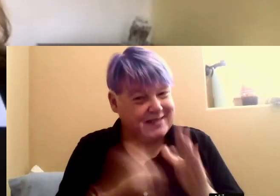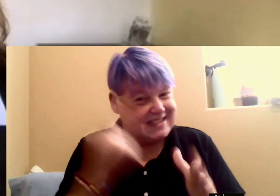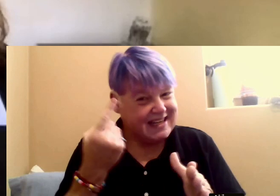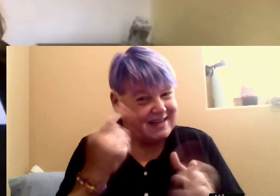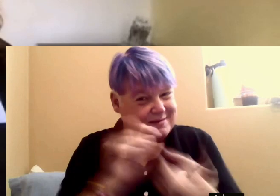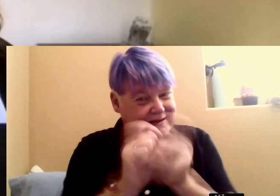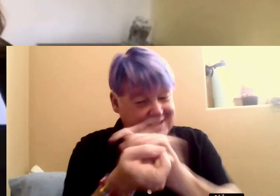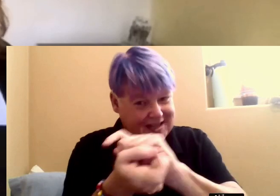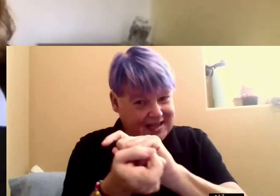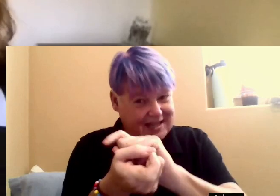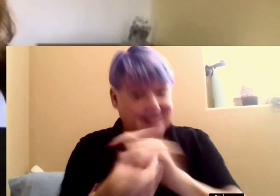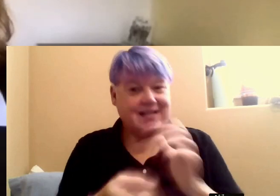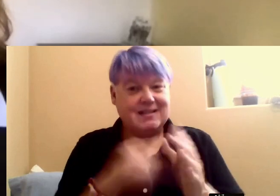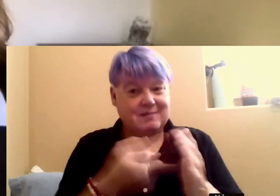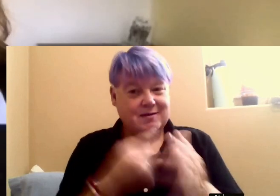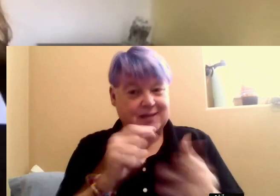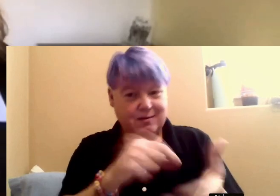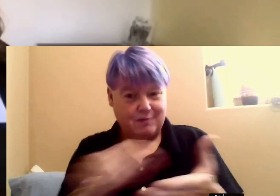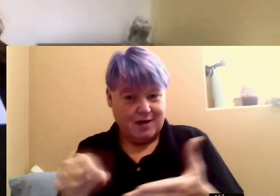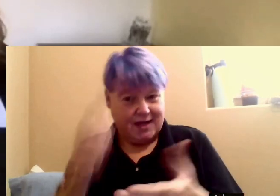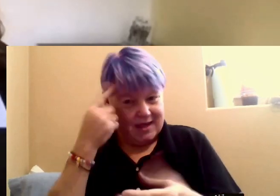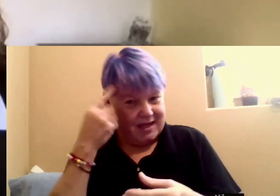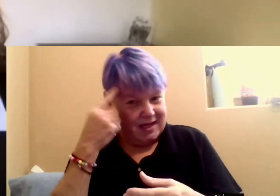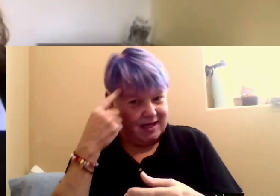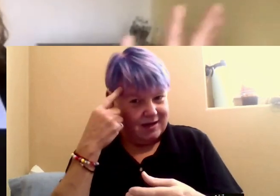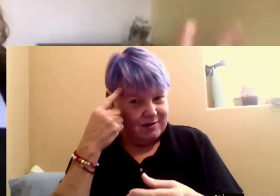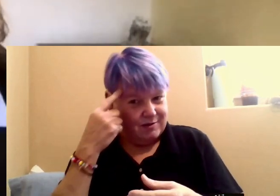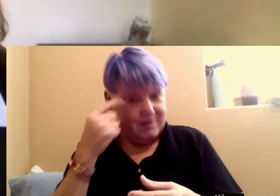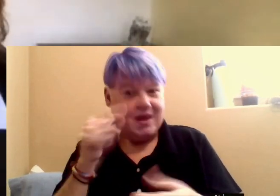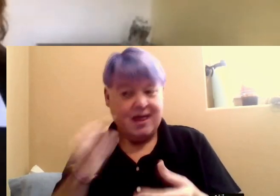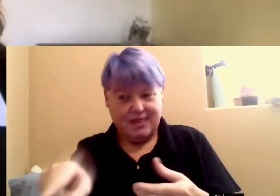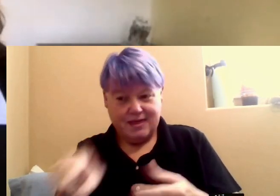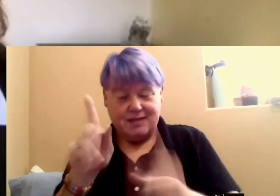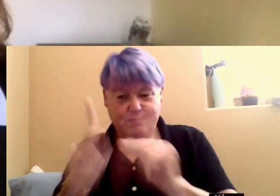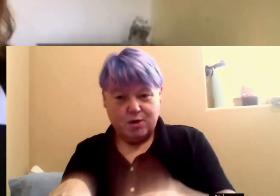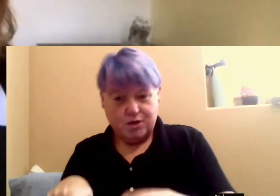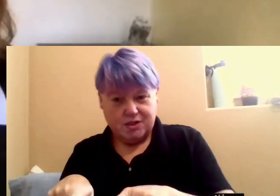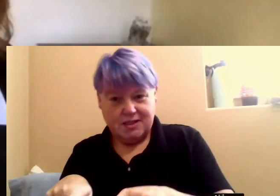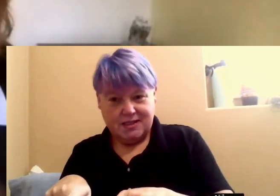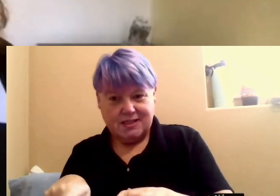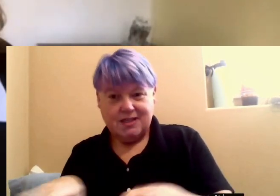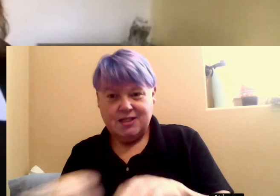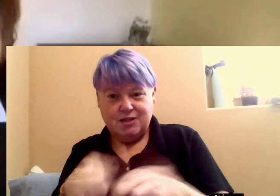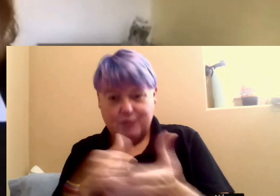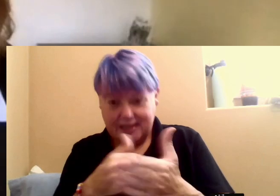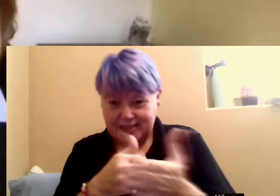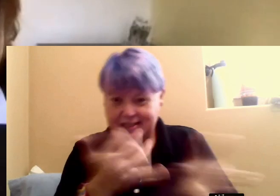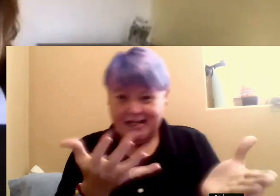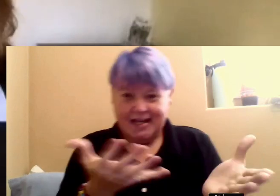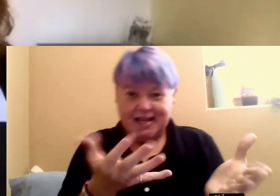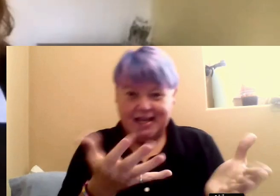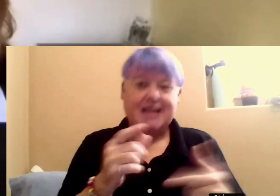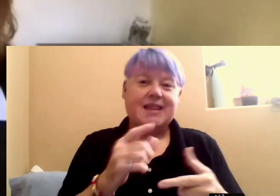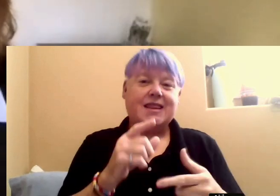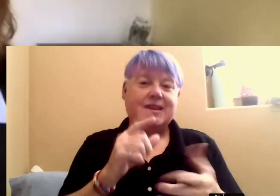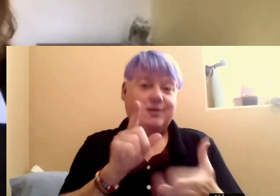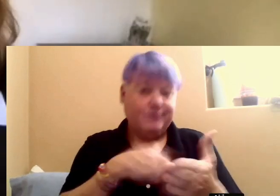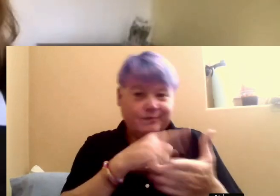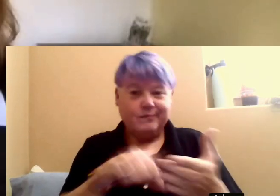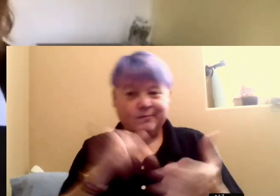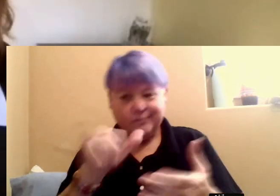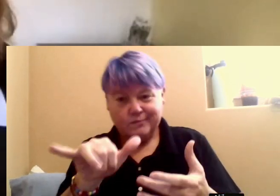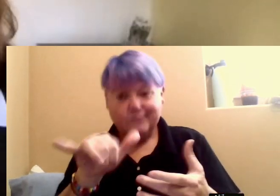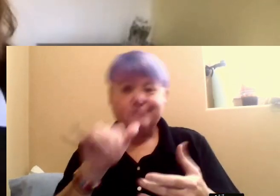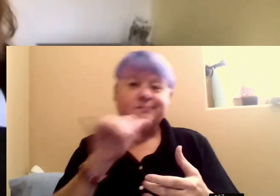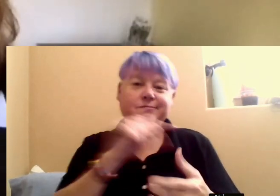sometimes write a whole novel thinking, oh, so-and-so is the villain here and they did X, Y, Z. And then